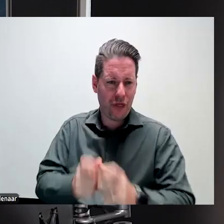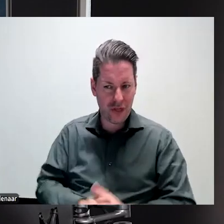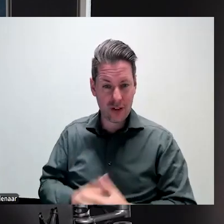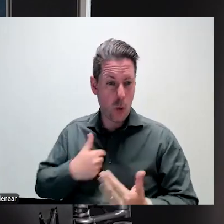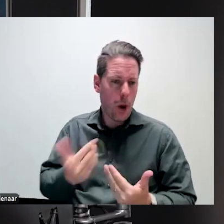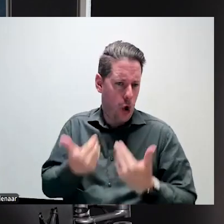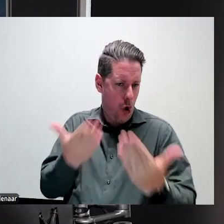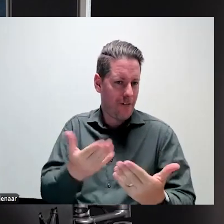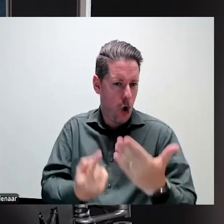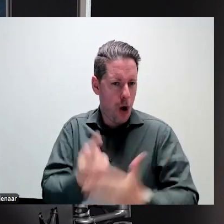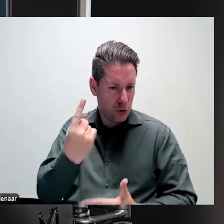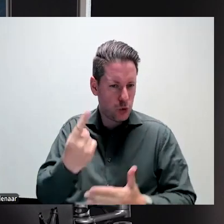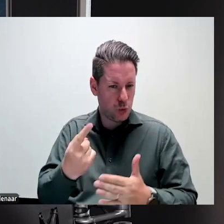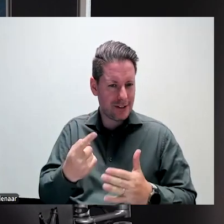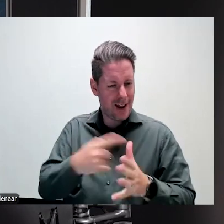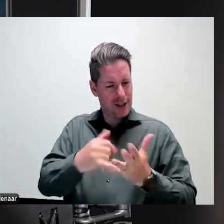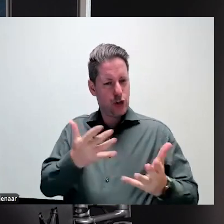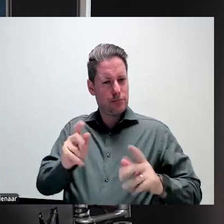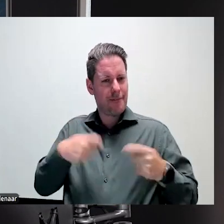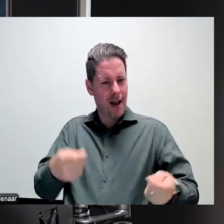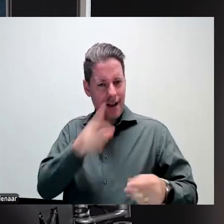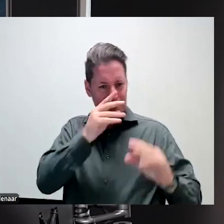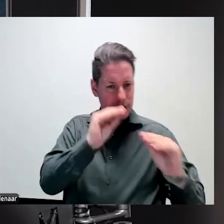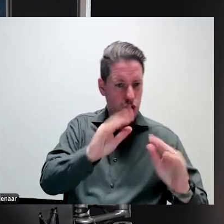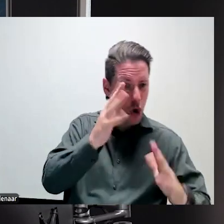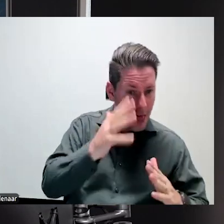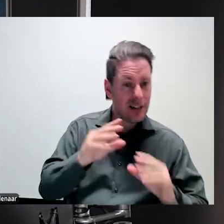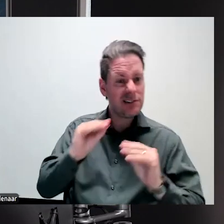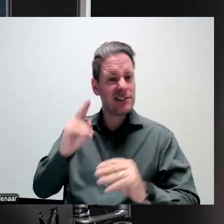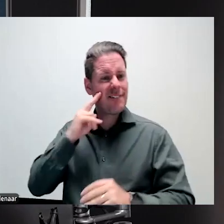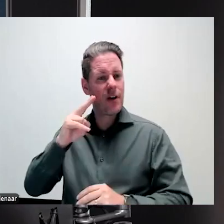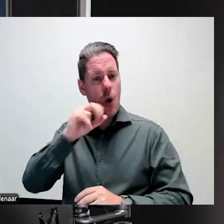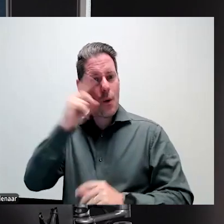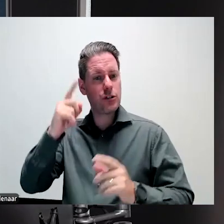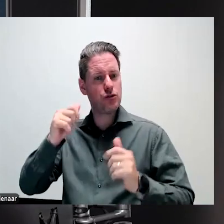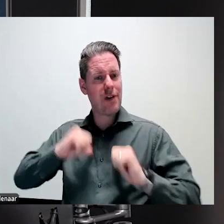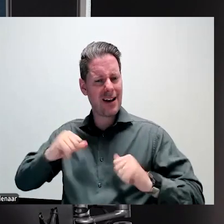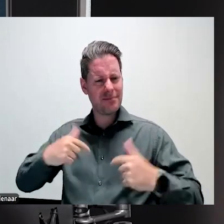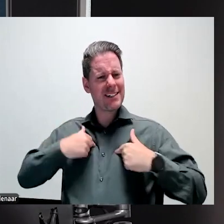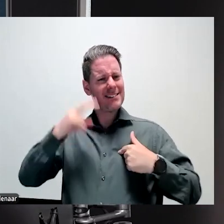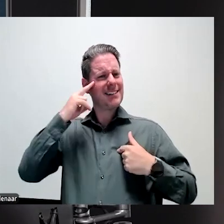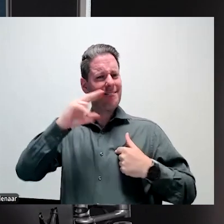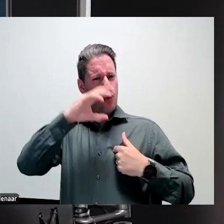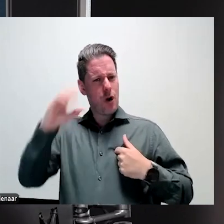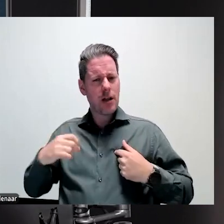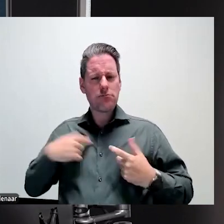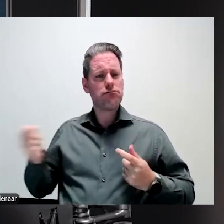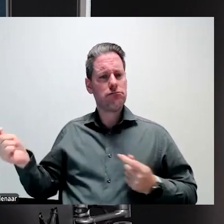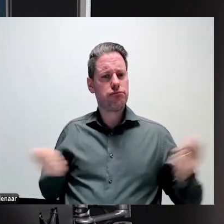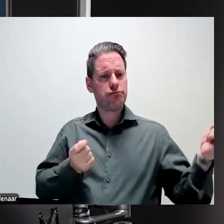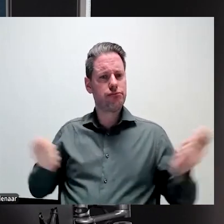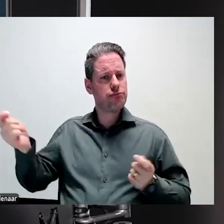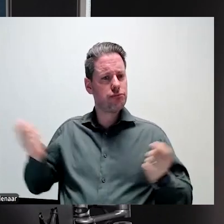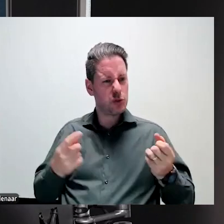provider. We like to think that Deaf Connect is a conduit to support others and to link the deaf community into